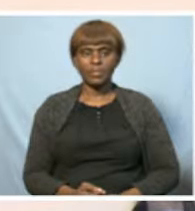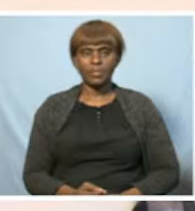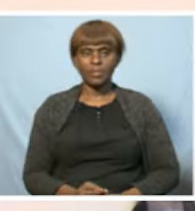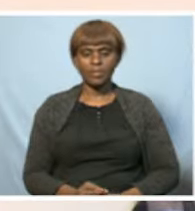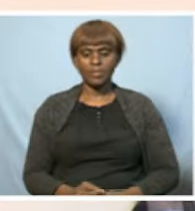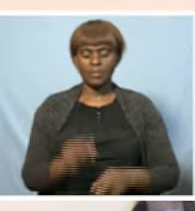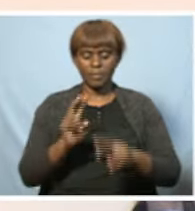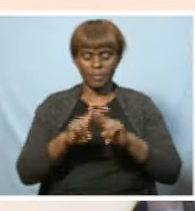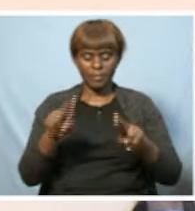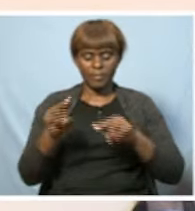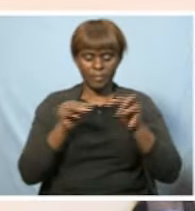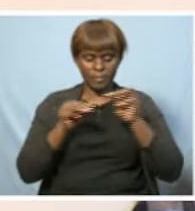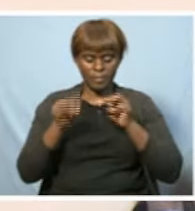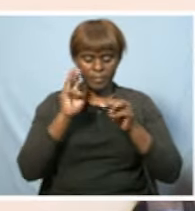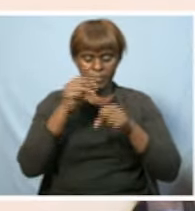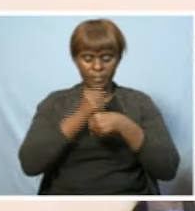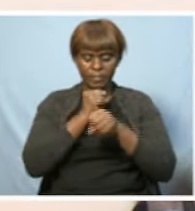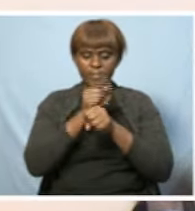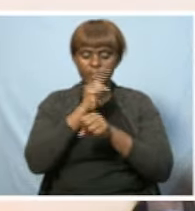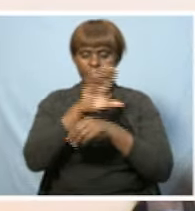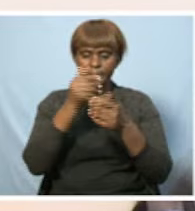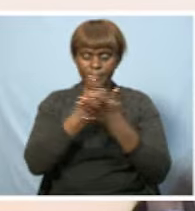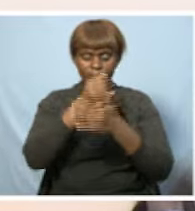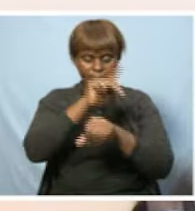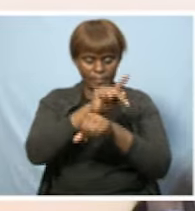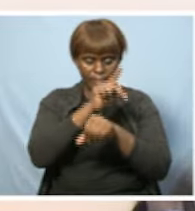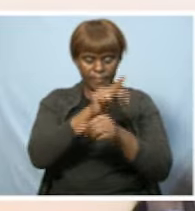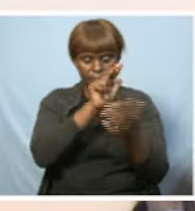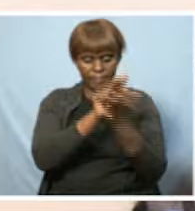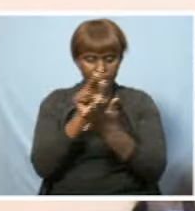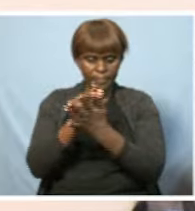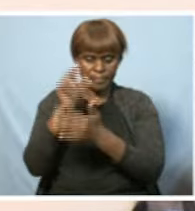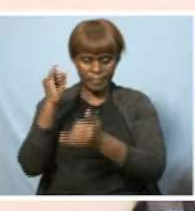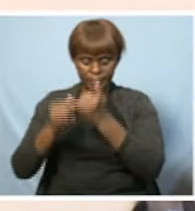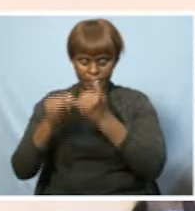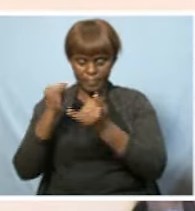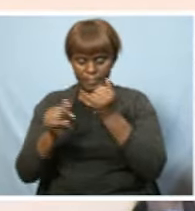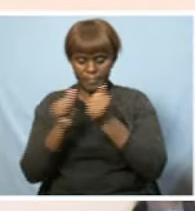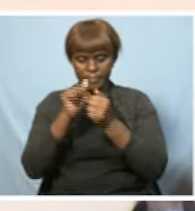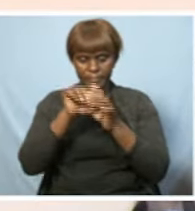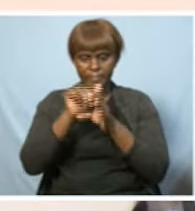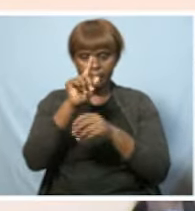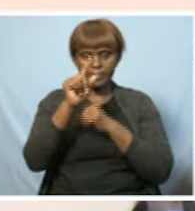Chair, management will ensure that all approved projects are implemented and completed within the year.